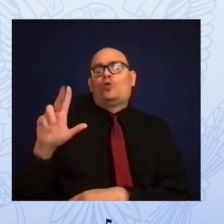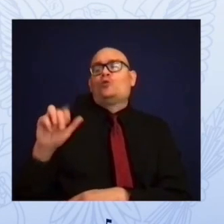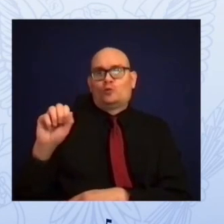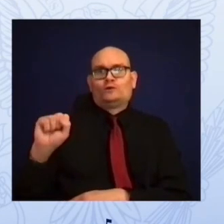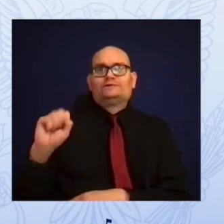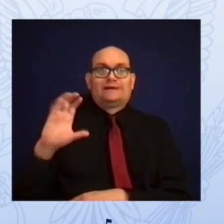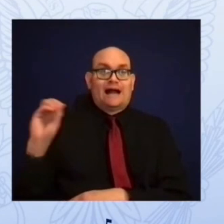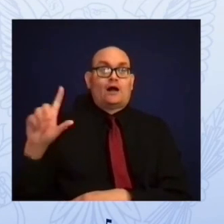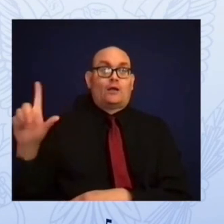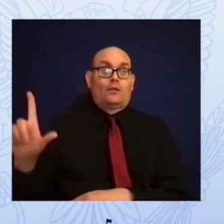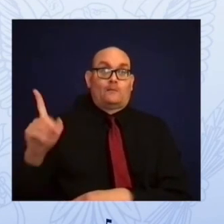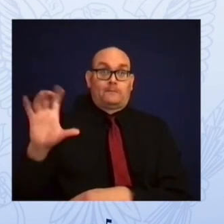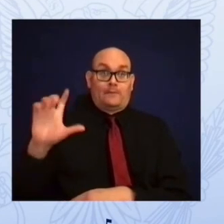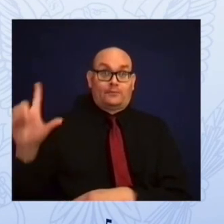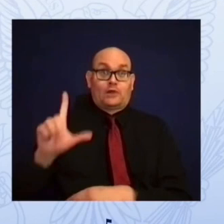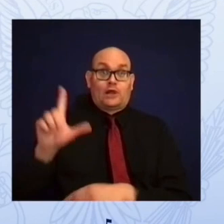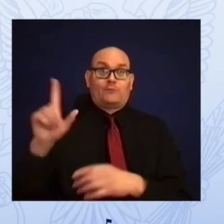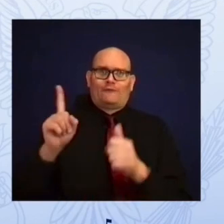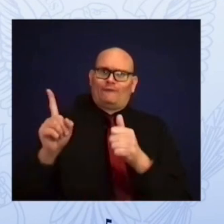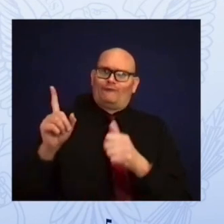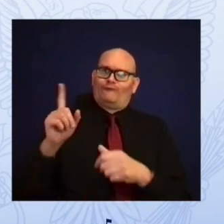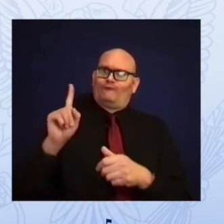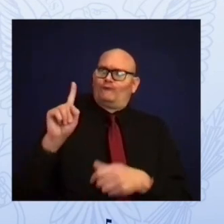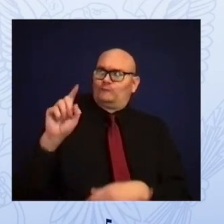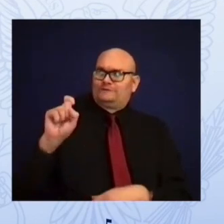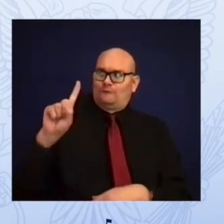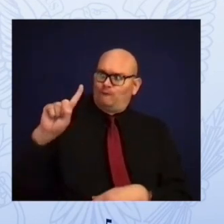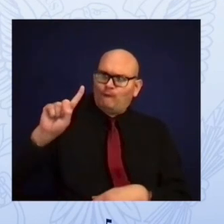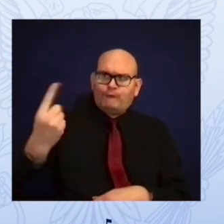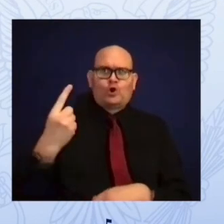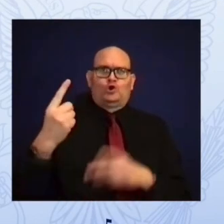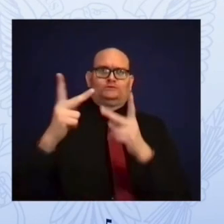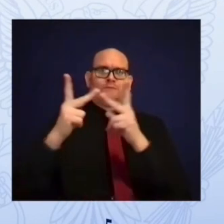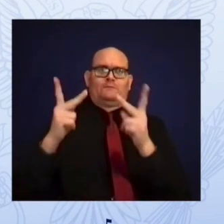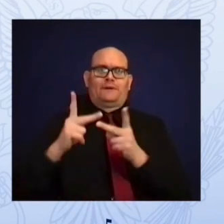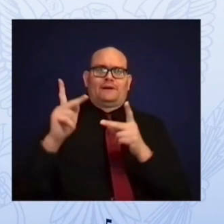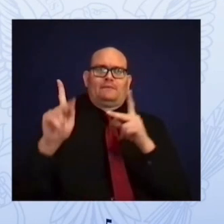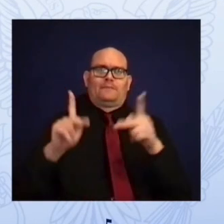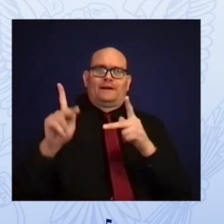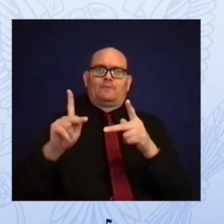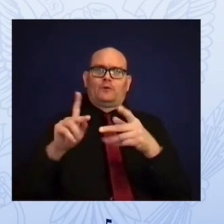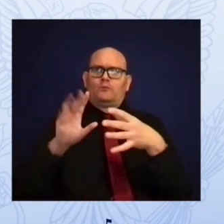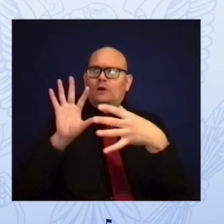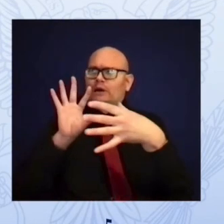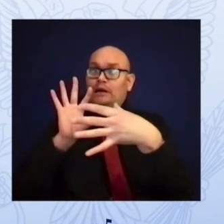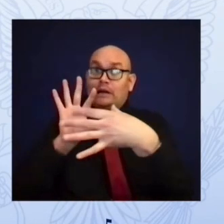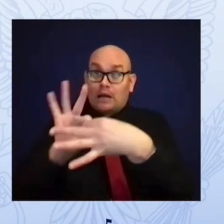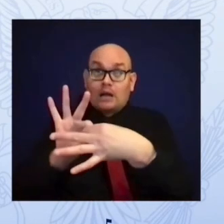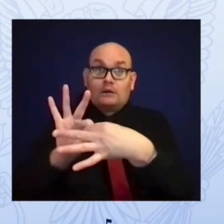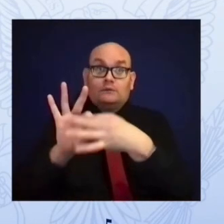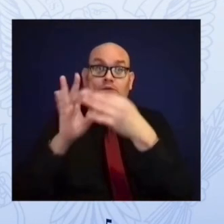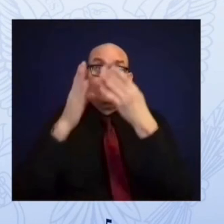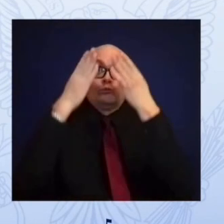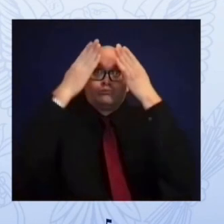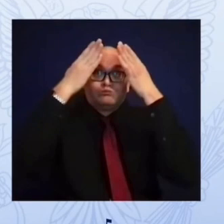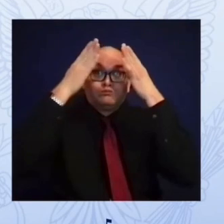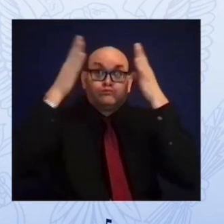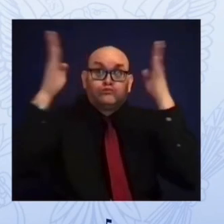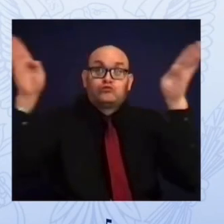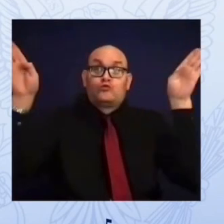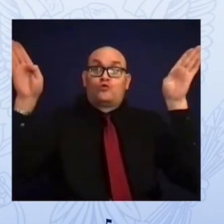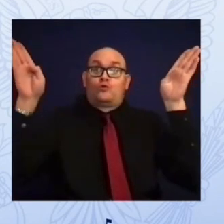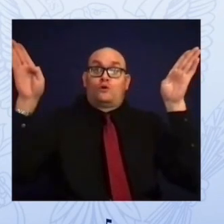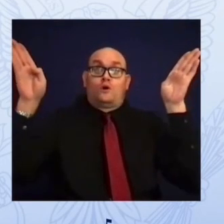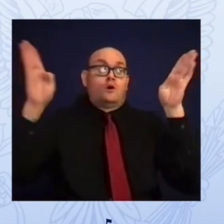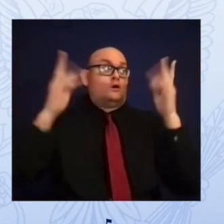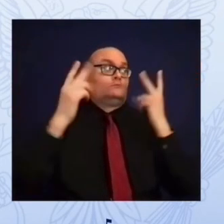another. Books and traditional library programming are a part of that, but the services they've designed to support their diverse community are many.